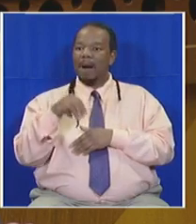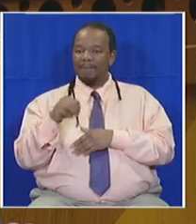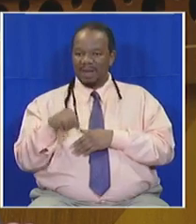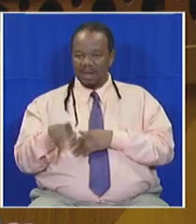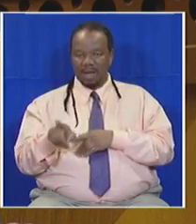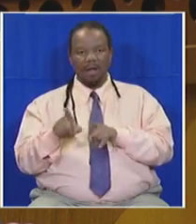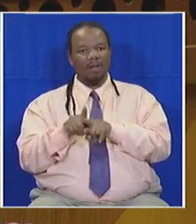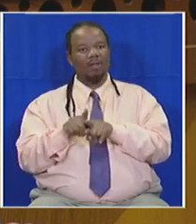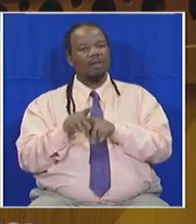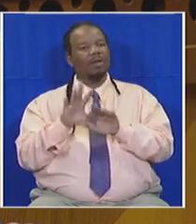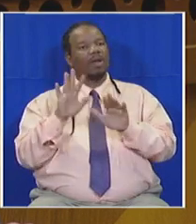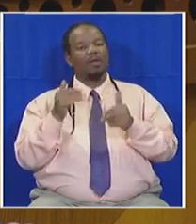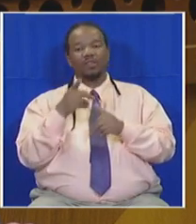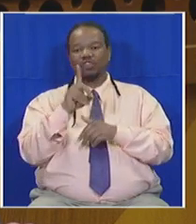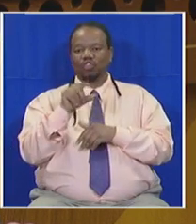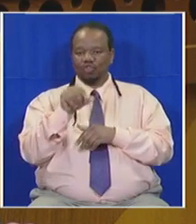Acting Director General,